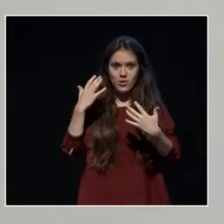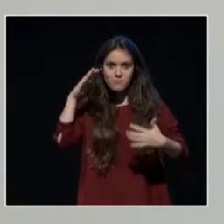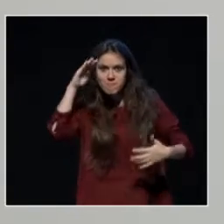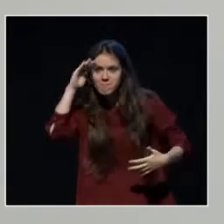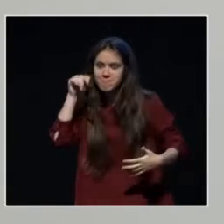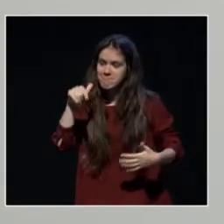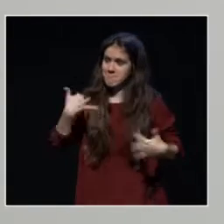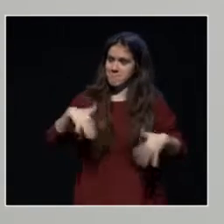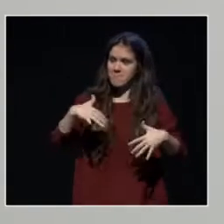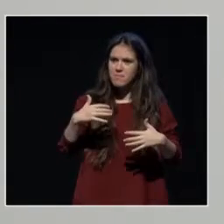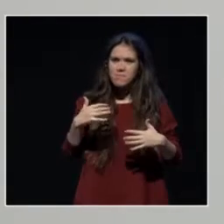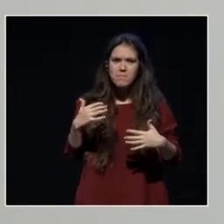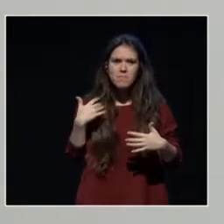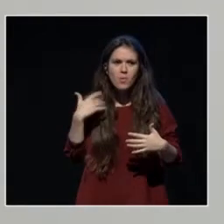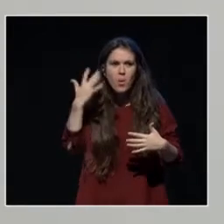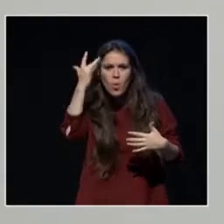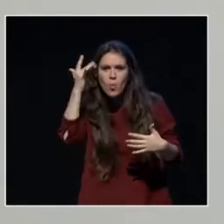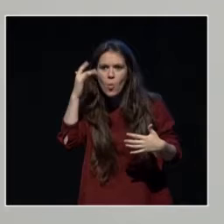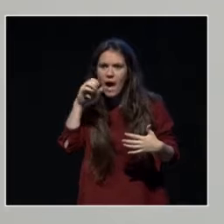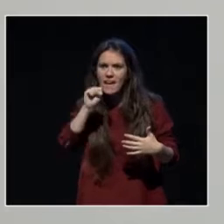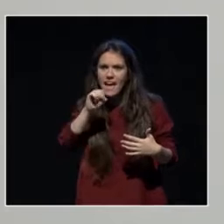small businesses in mind?